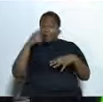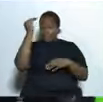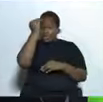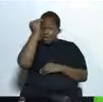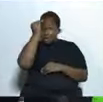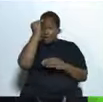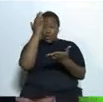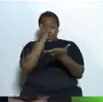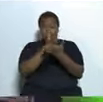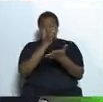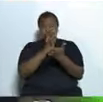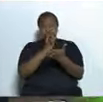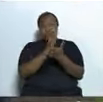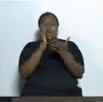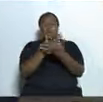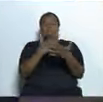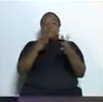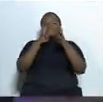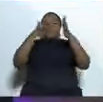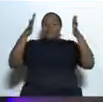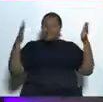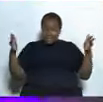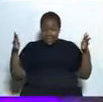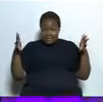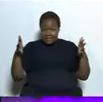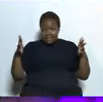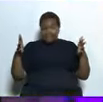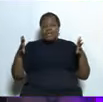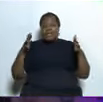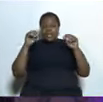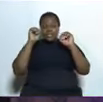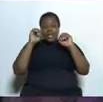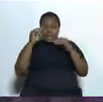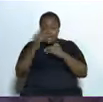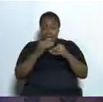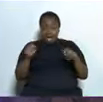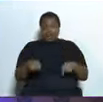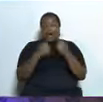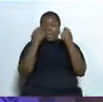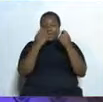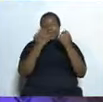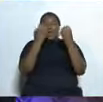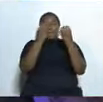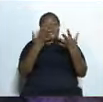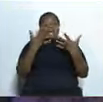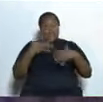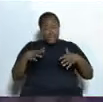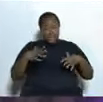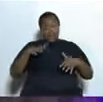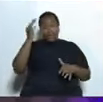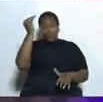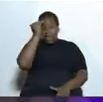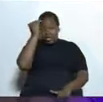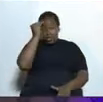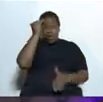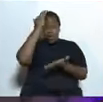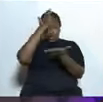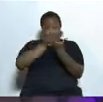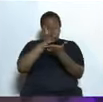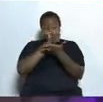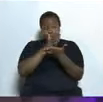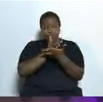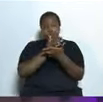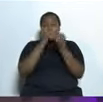that something great and decisive is about to happen. Most people recognize that if